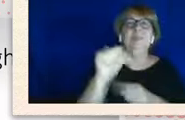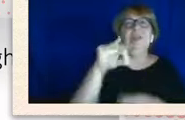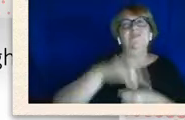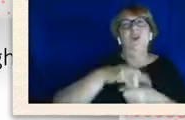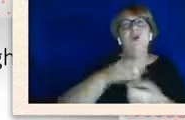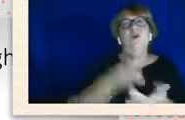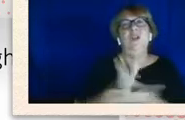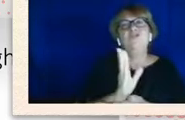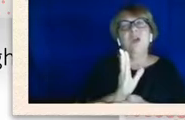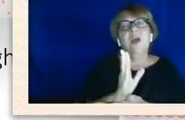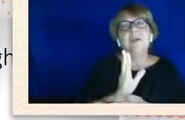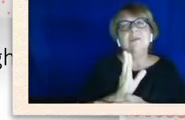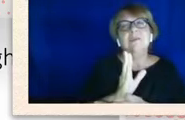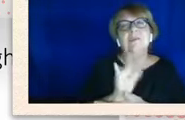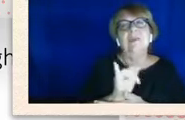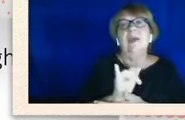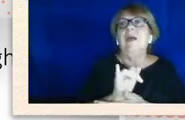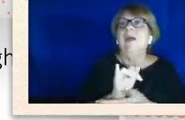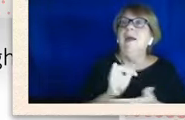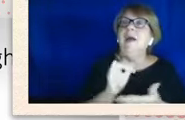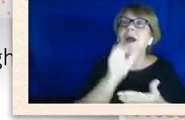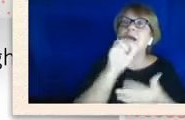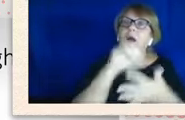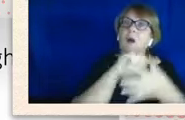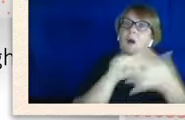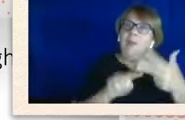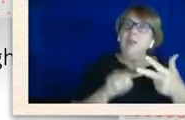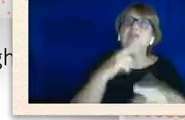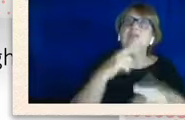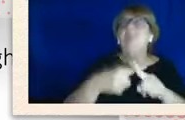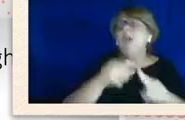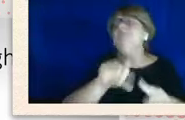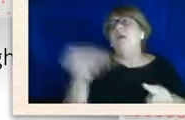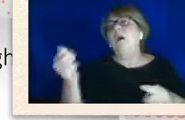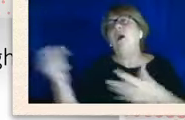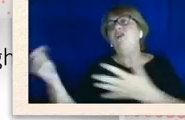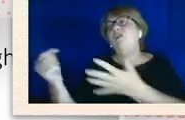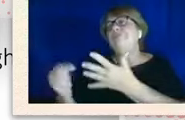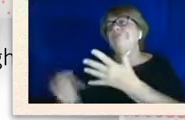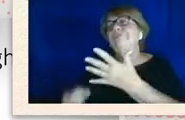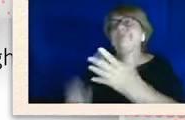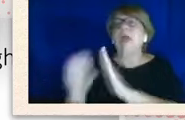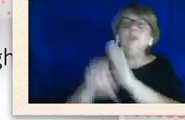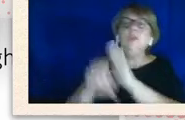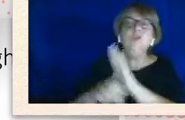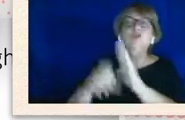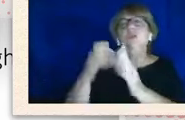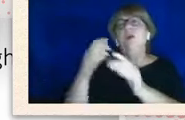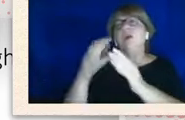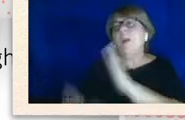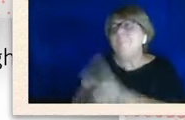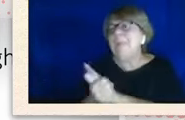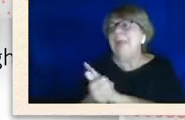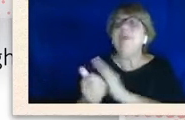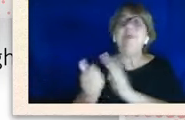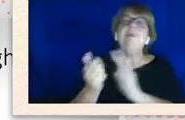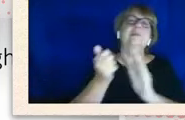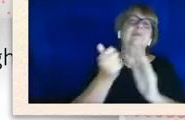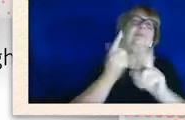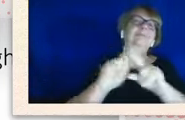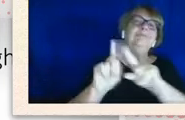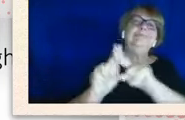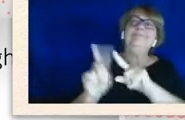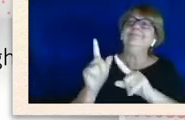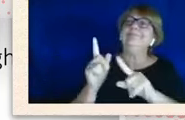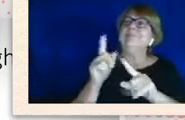that together, along with a whole bunch of other constitutional amendments and other, court precedents,